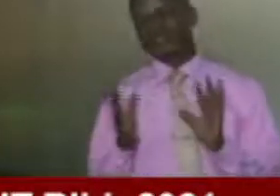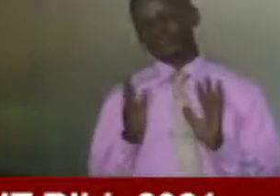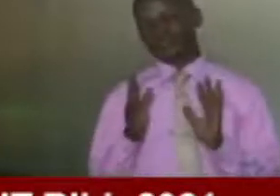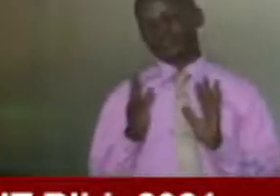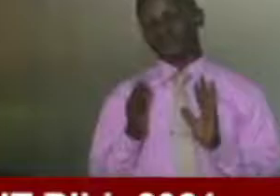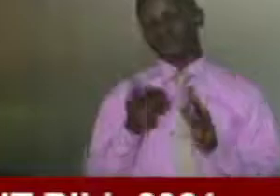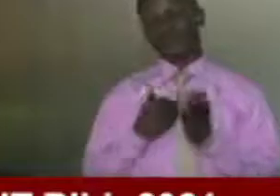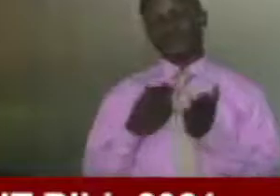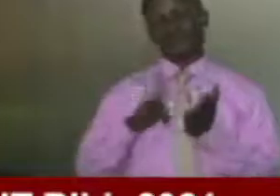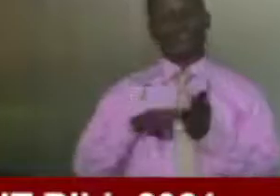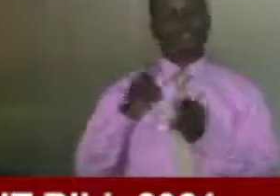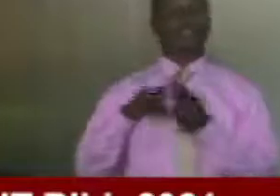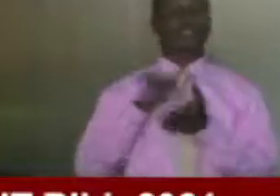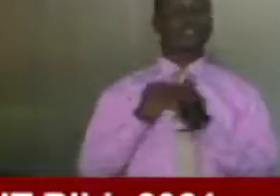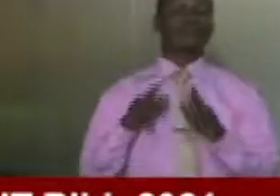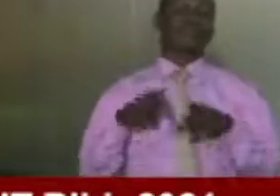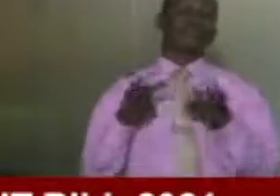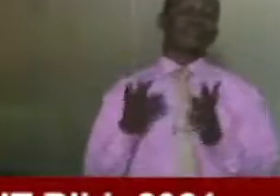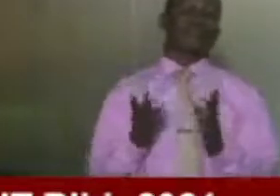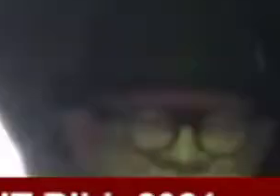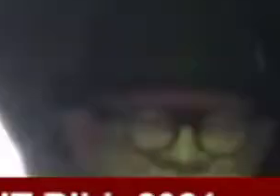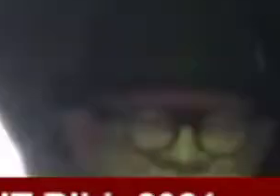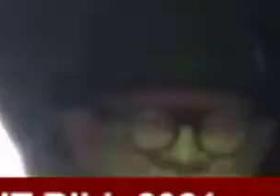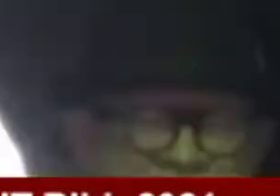said to us that if that provision is removed,